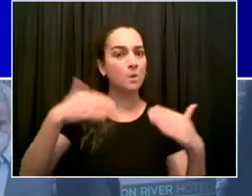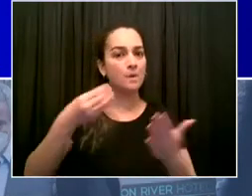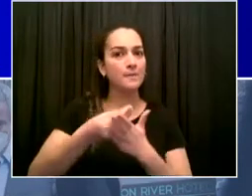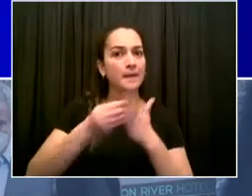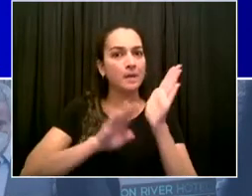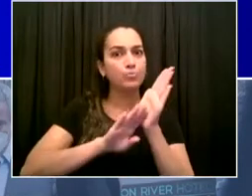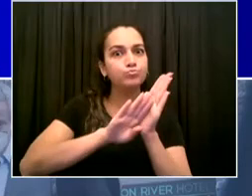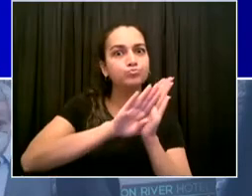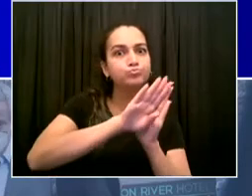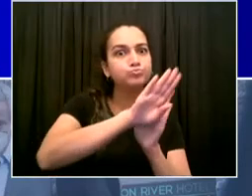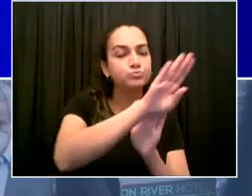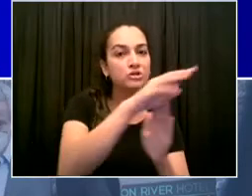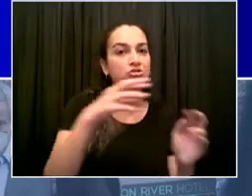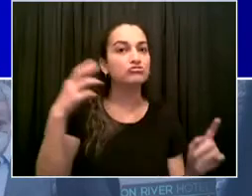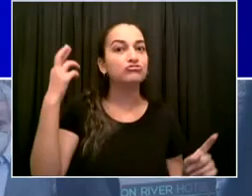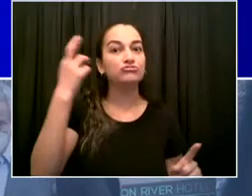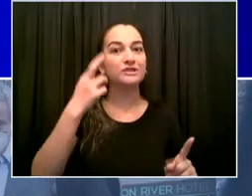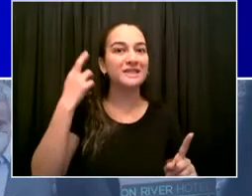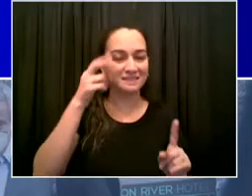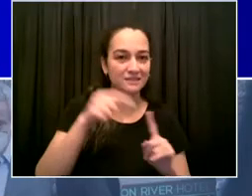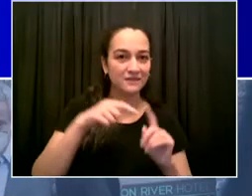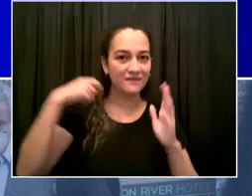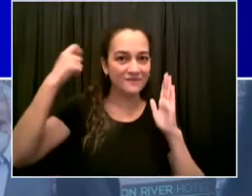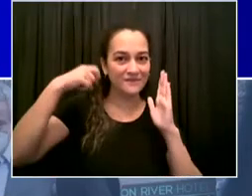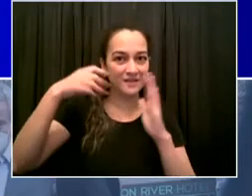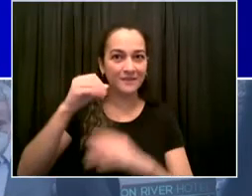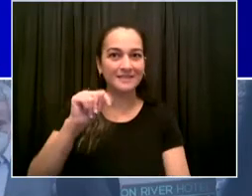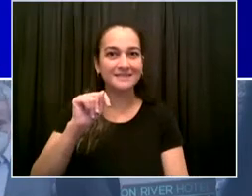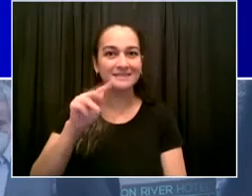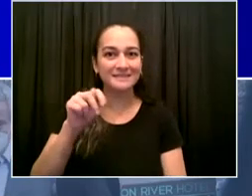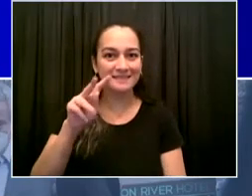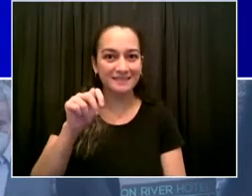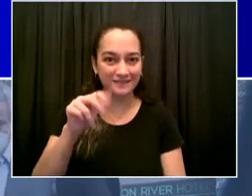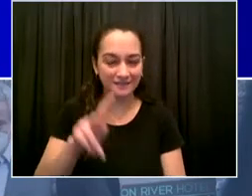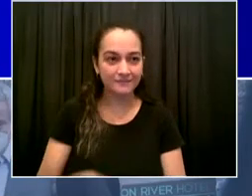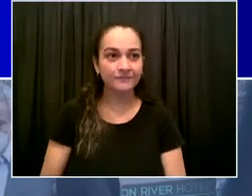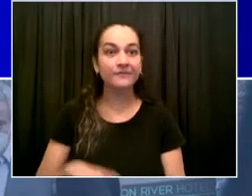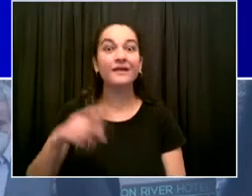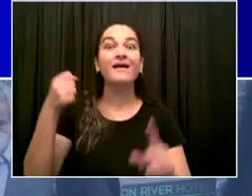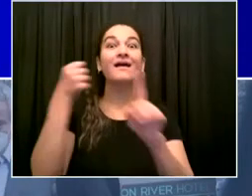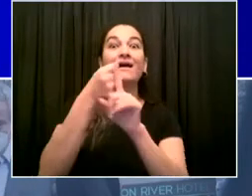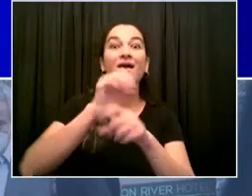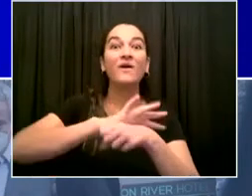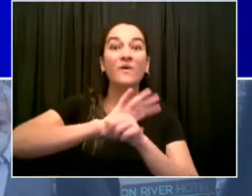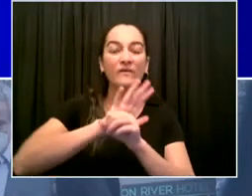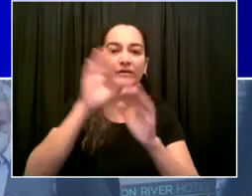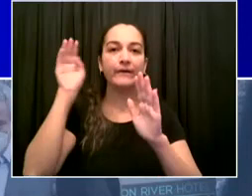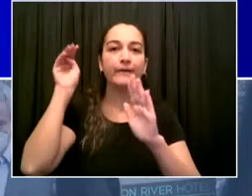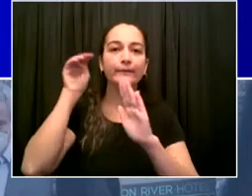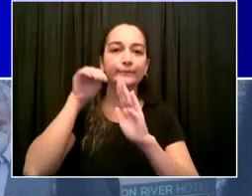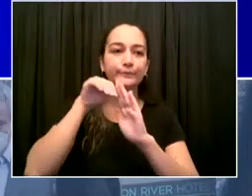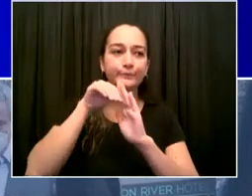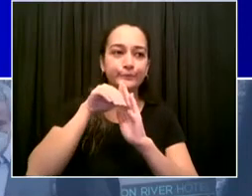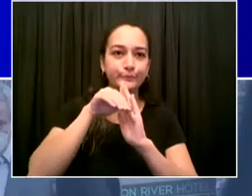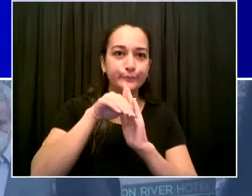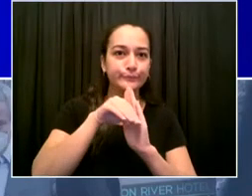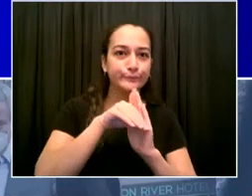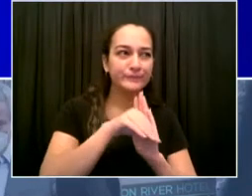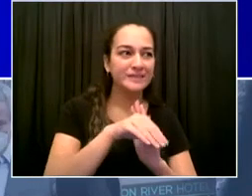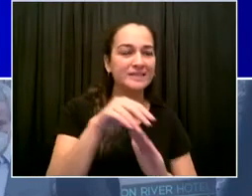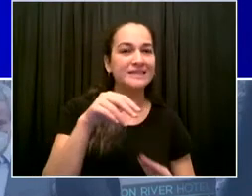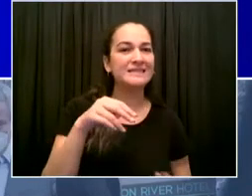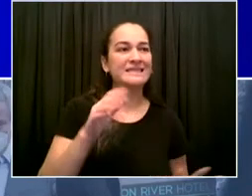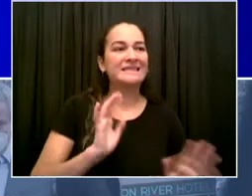possibilities. And the report has pointed out that we are now at an all-time, right before COVID, we were at an all-time high with the film and